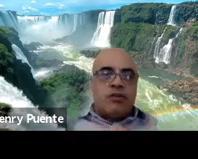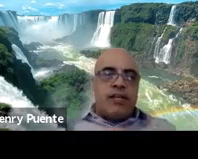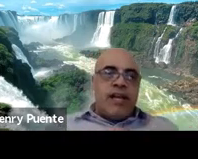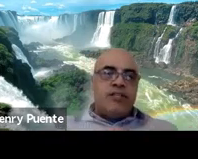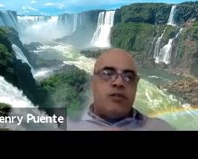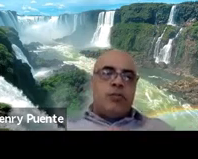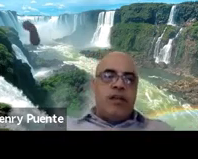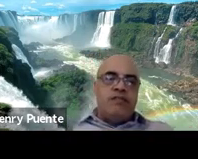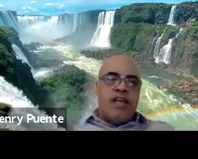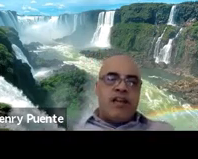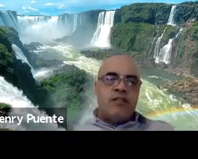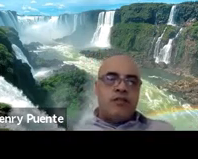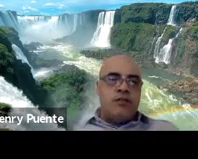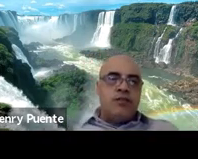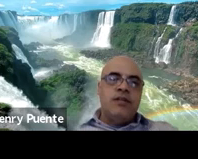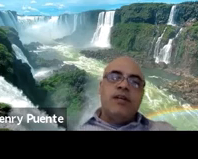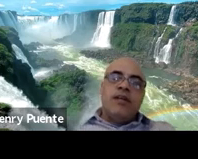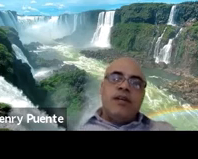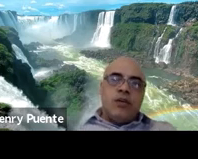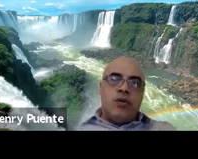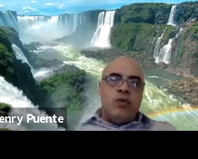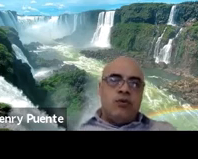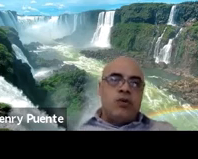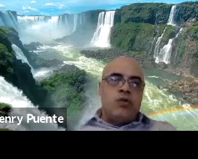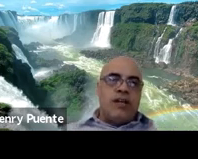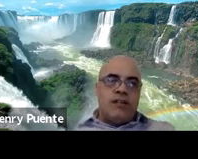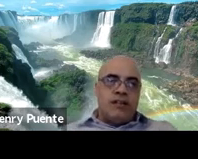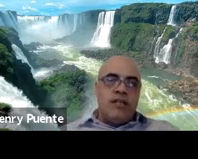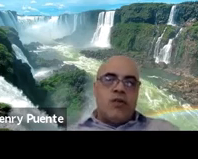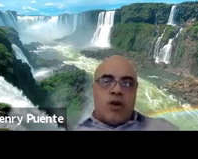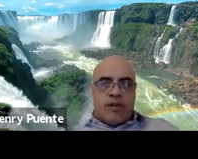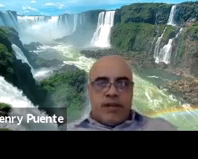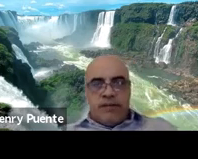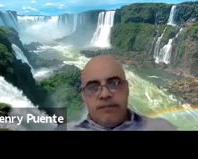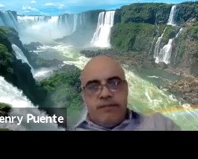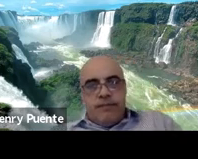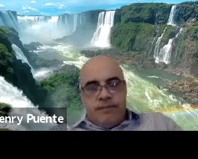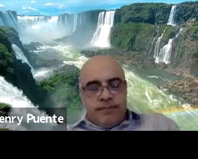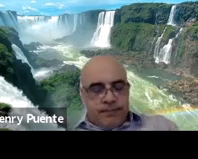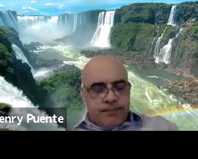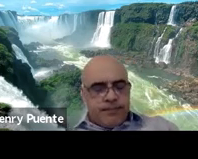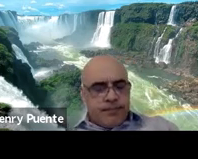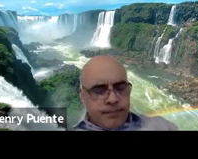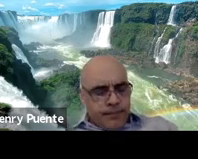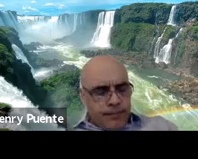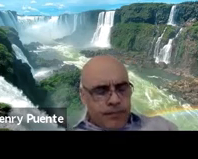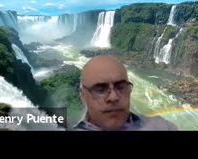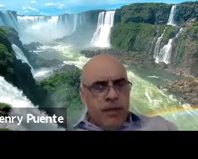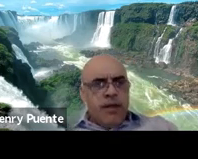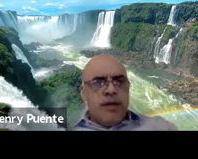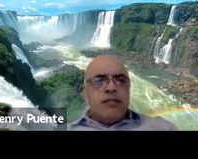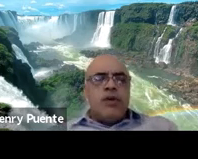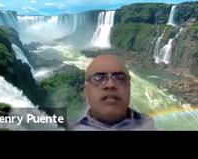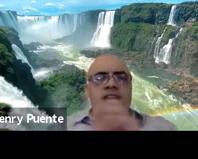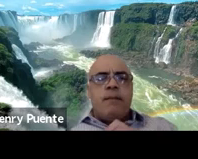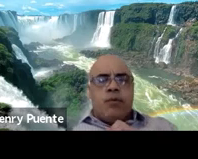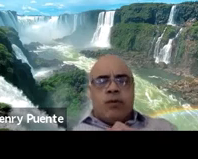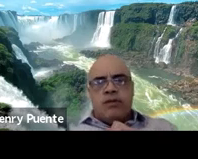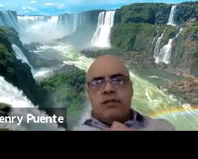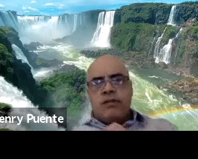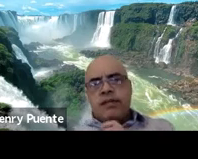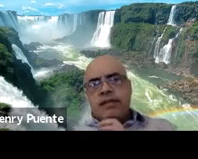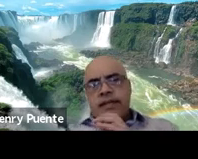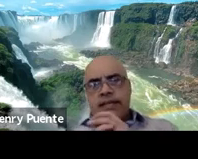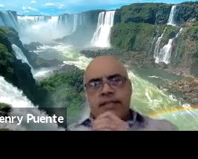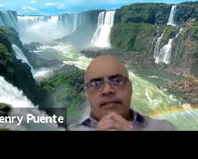anything that goes against your beliefs and attitudes, you create disharmony. So an